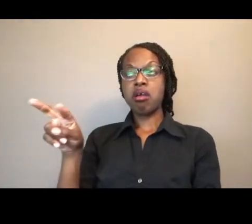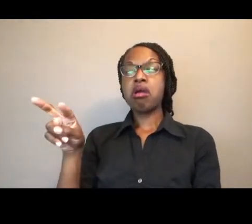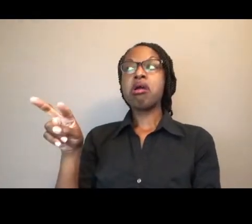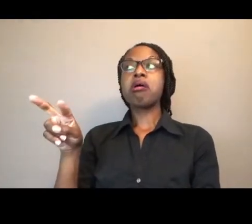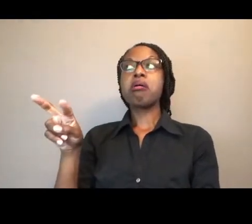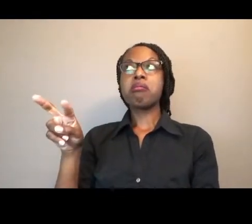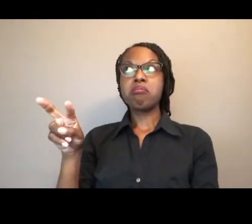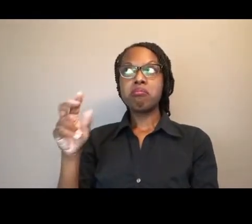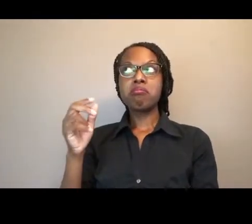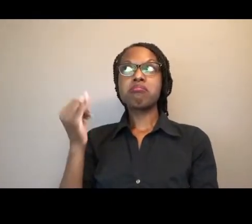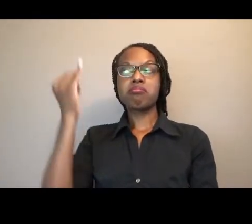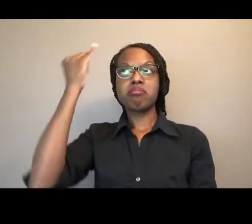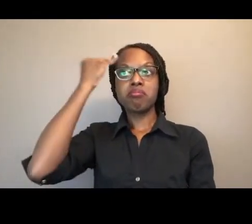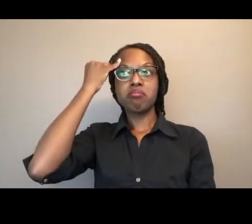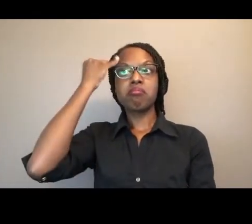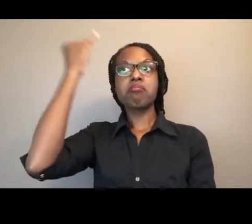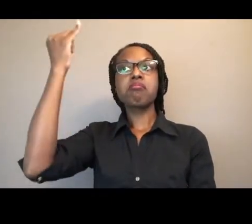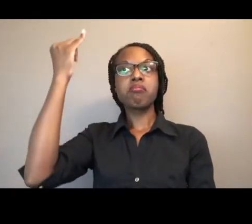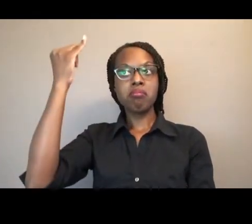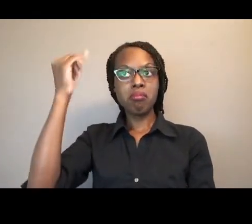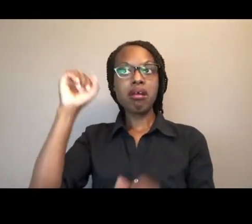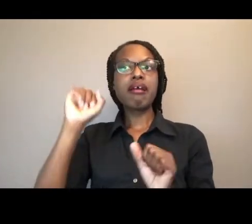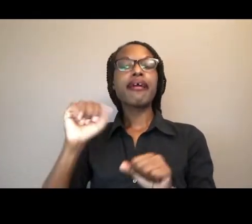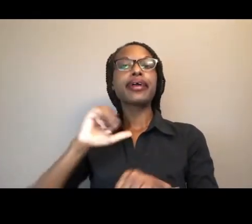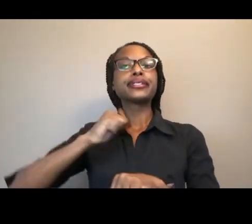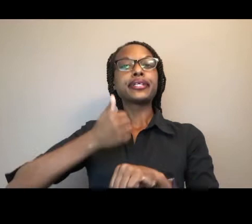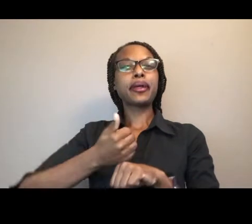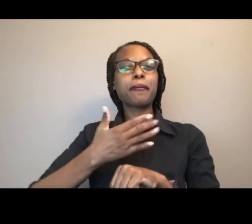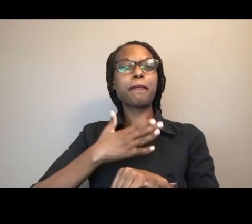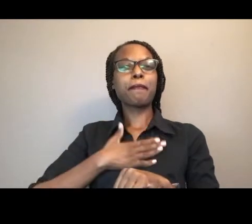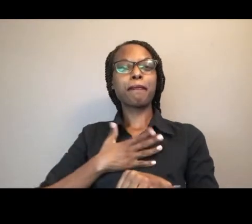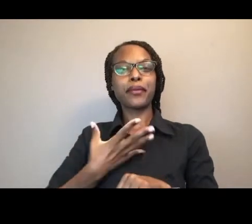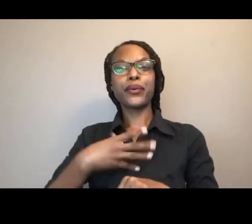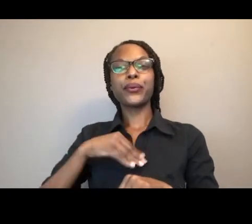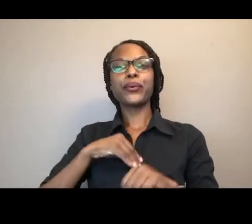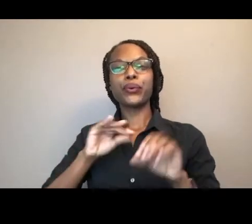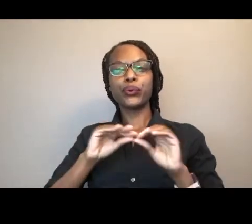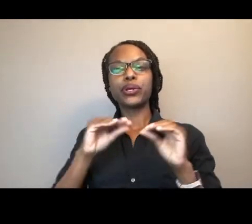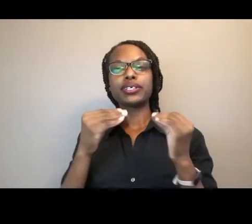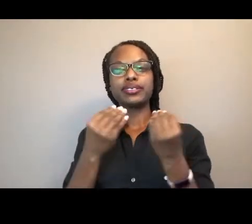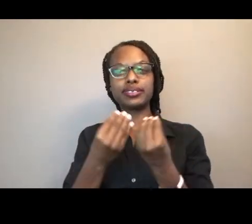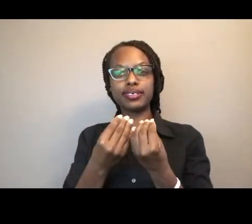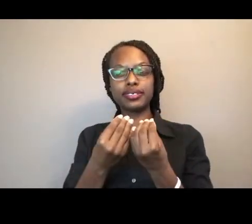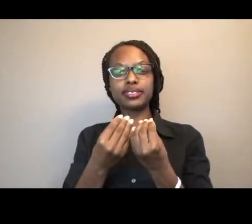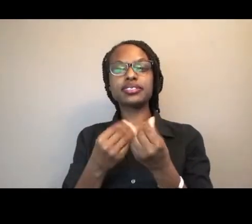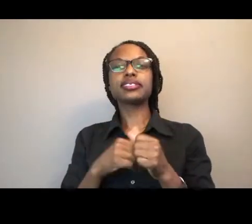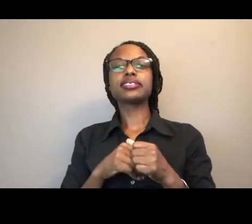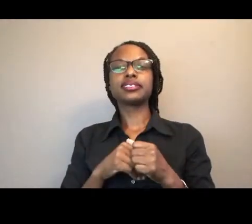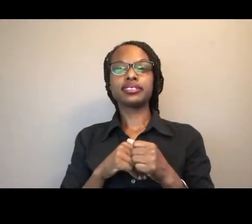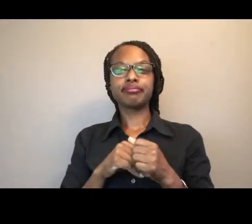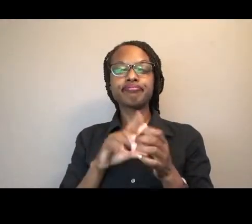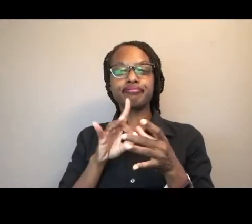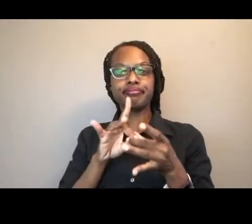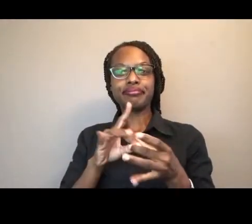of me to start my own organization